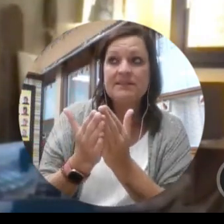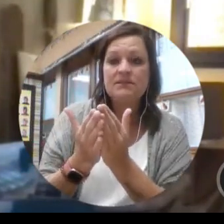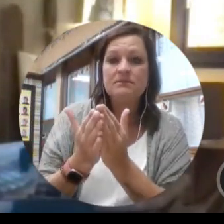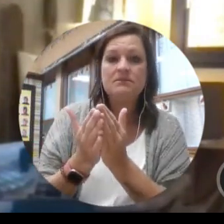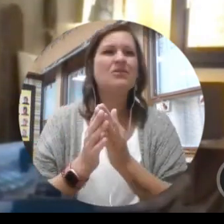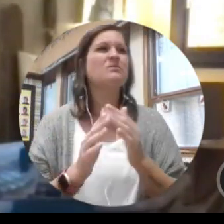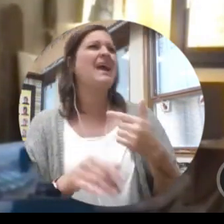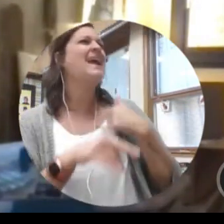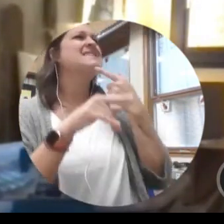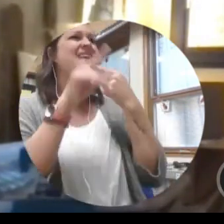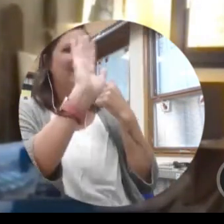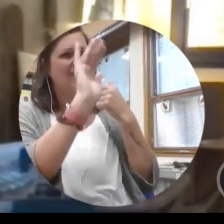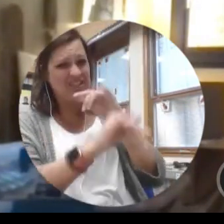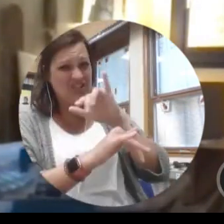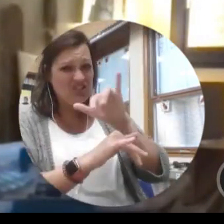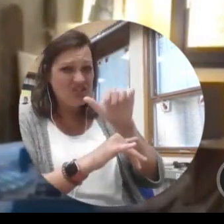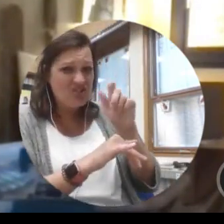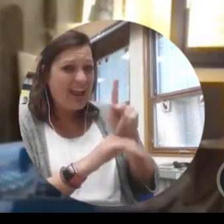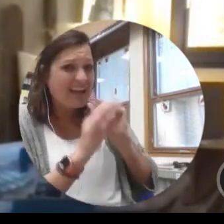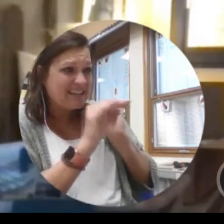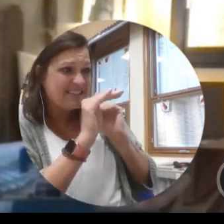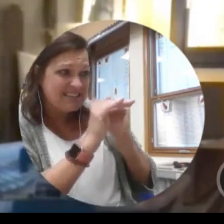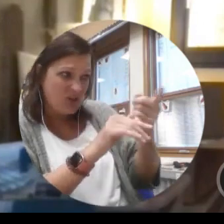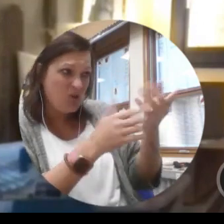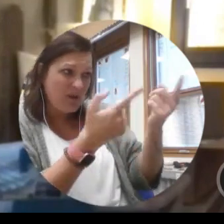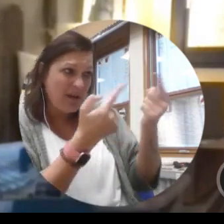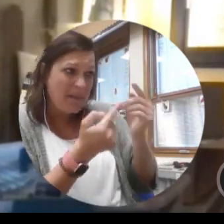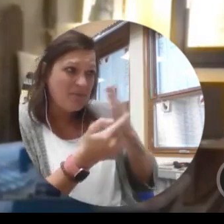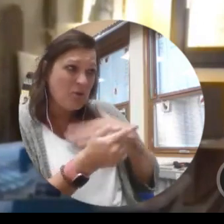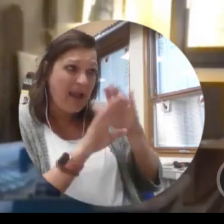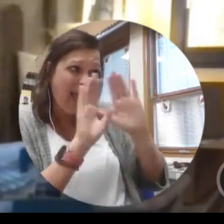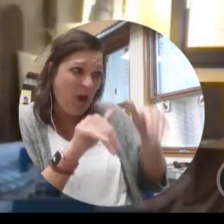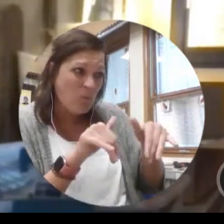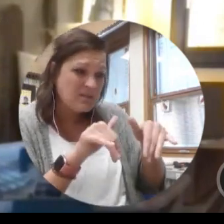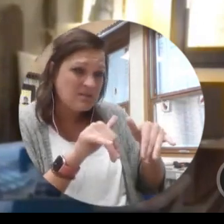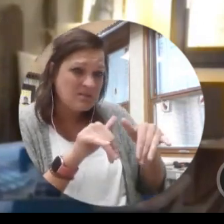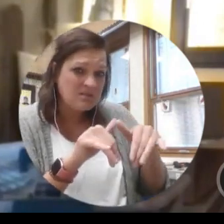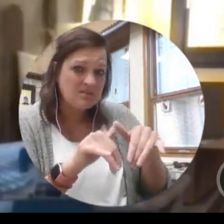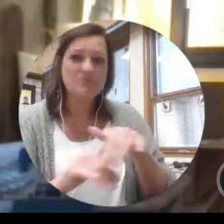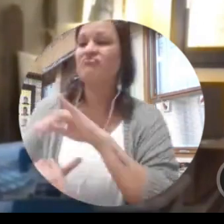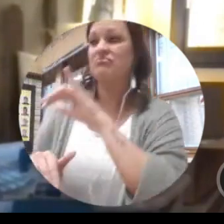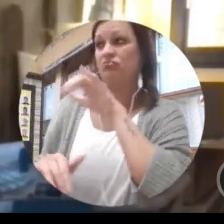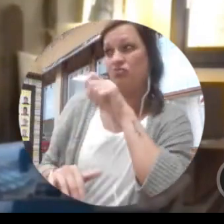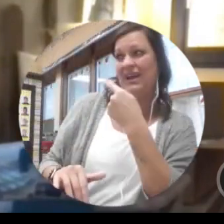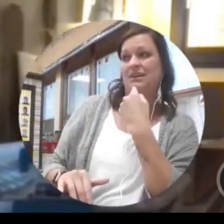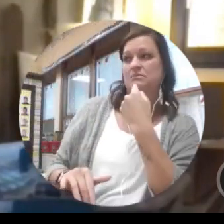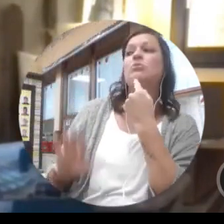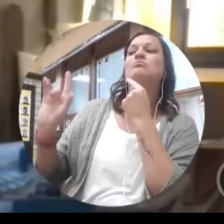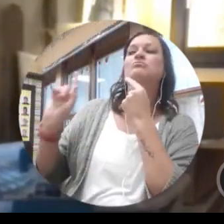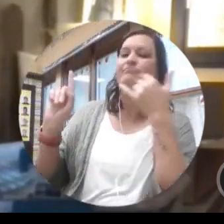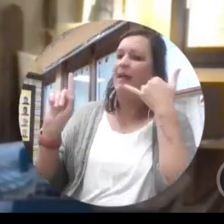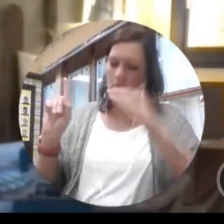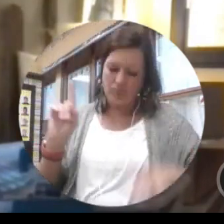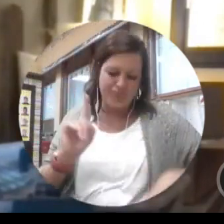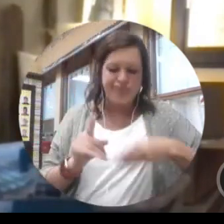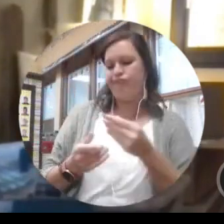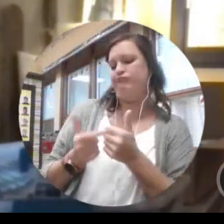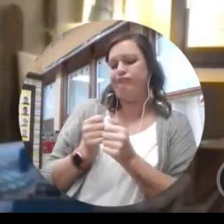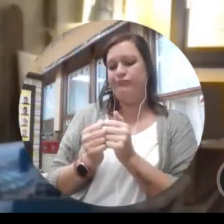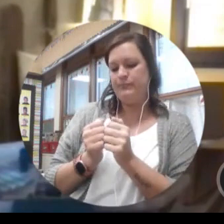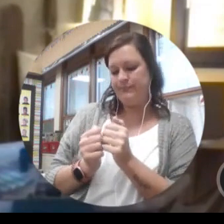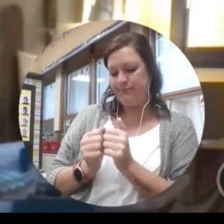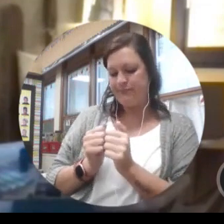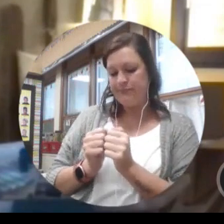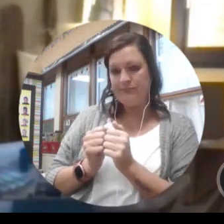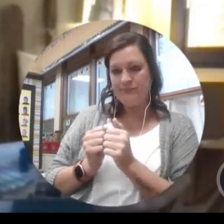come?" I asked Jack quietly. He took out his phone. "It's just for emergencies." I didn't know if the person he was texting would consider